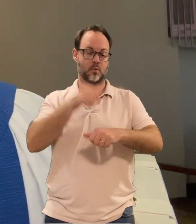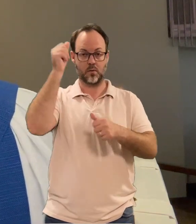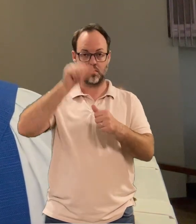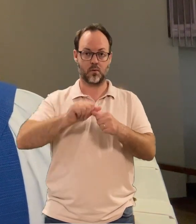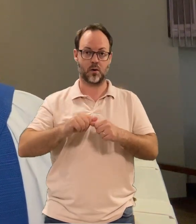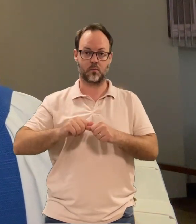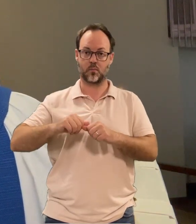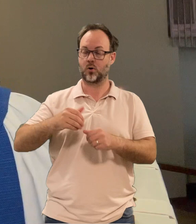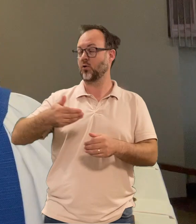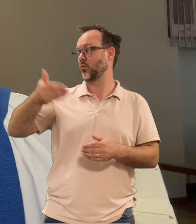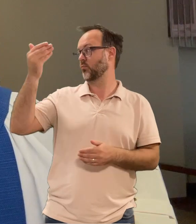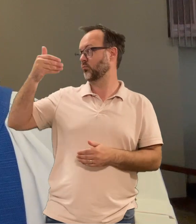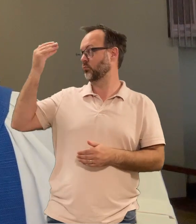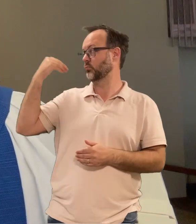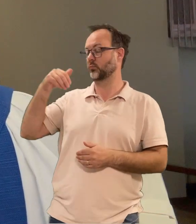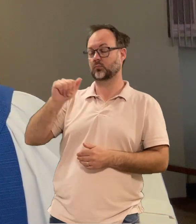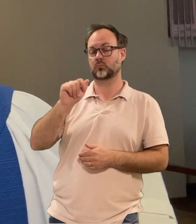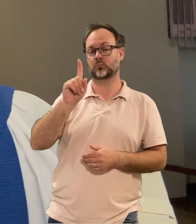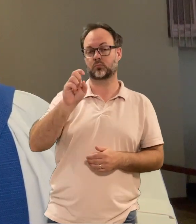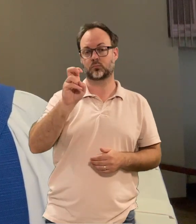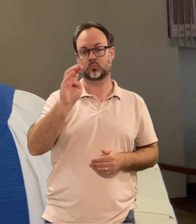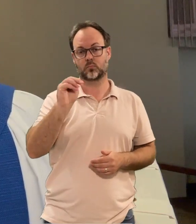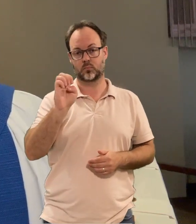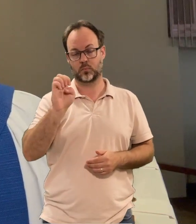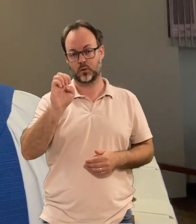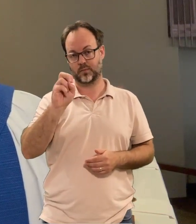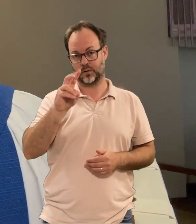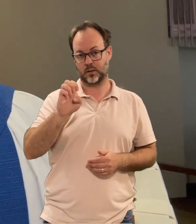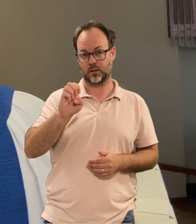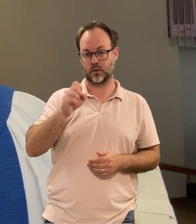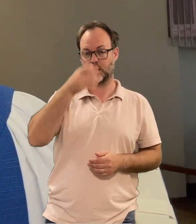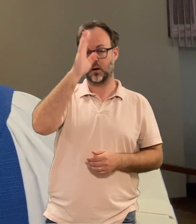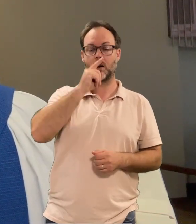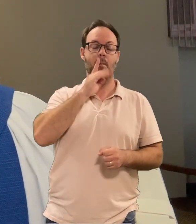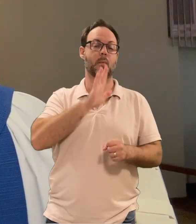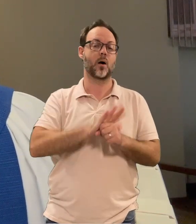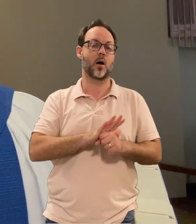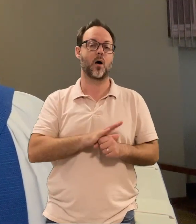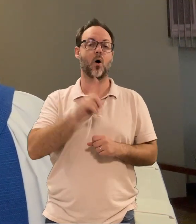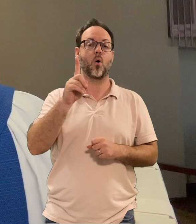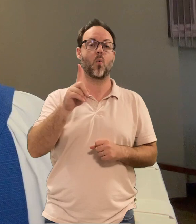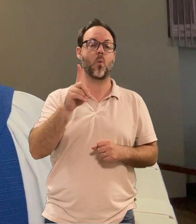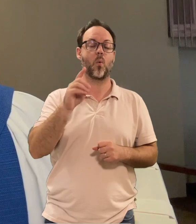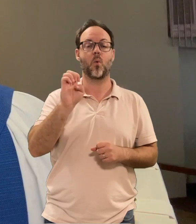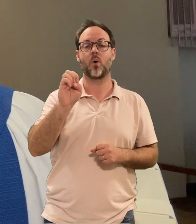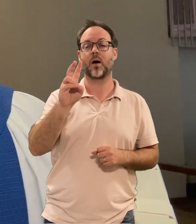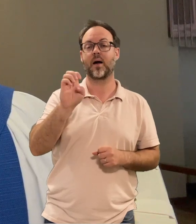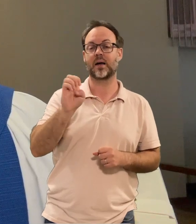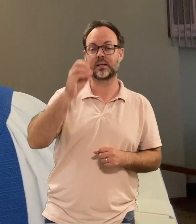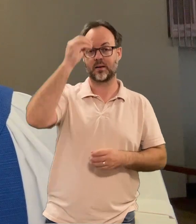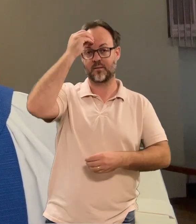in those Old Testament times. Remember, it goes back to the Garden of Eden with Adam and Eve, where God promised Adam and